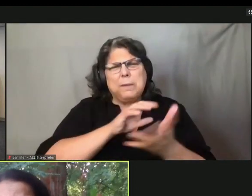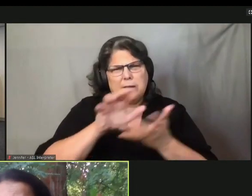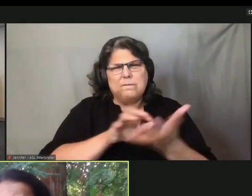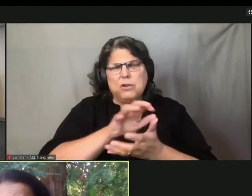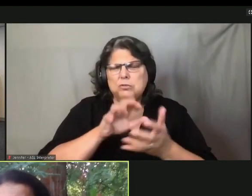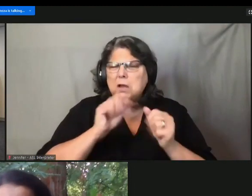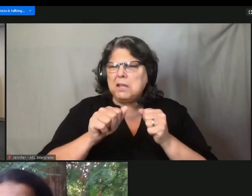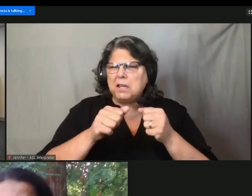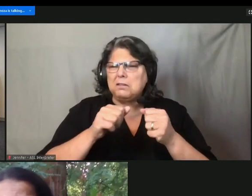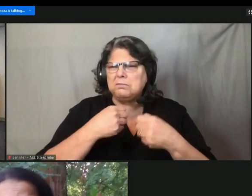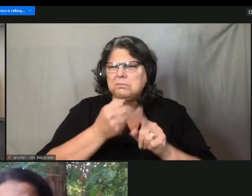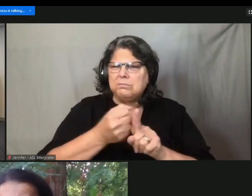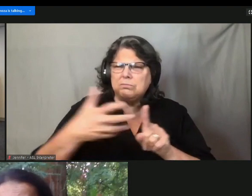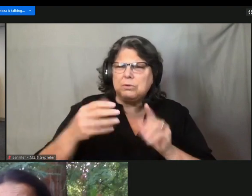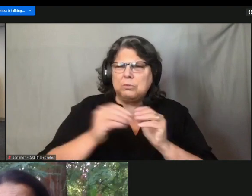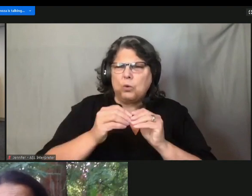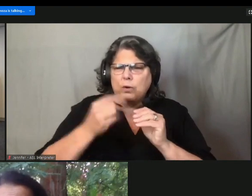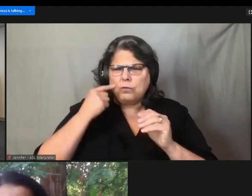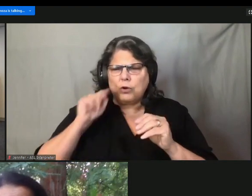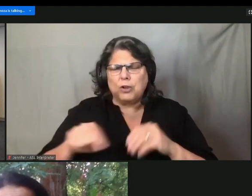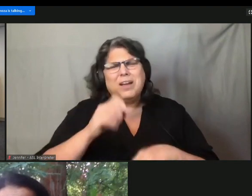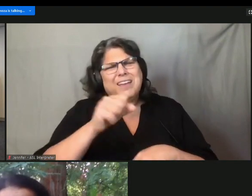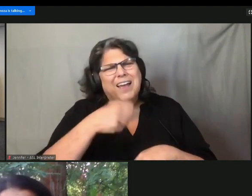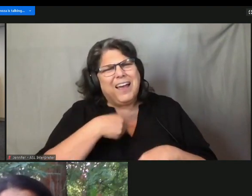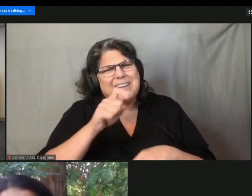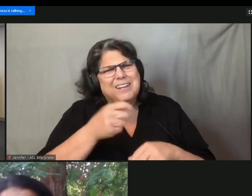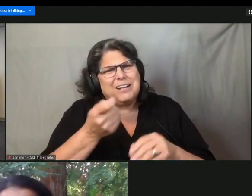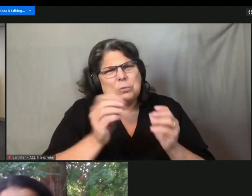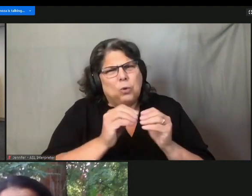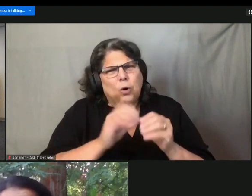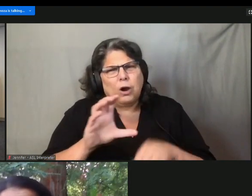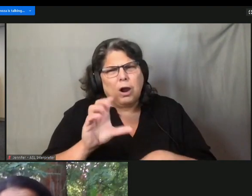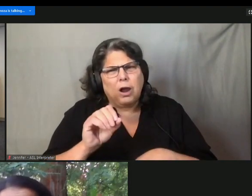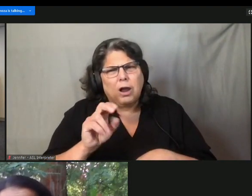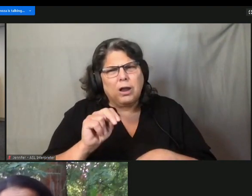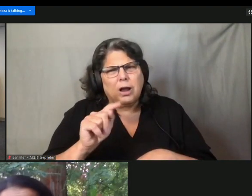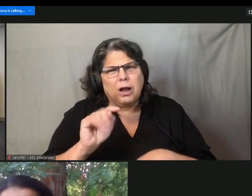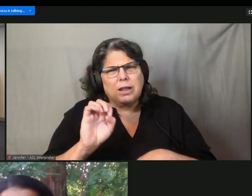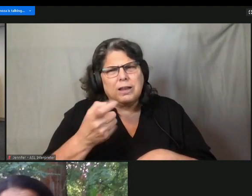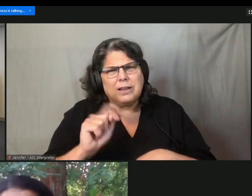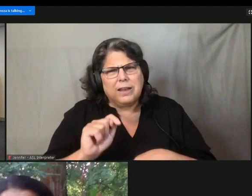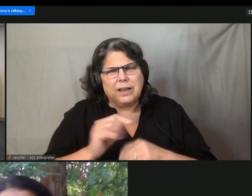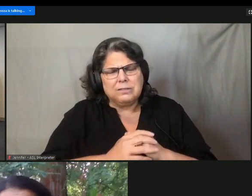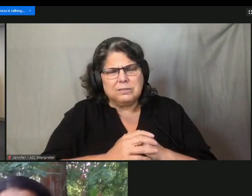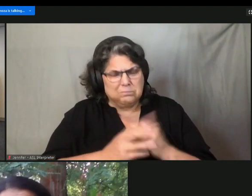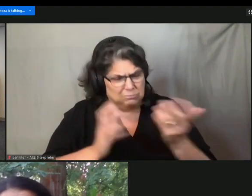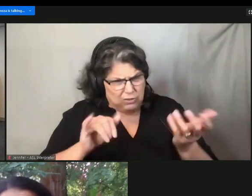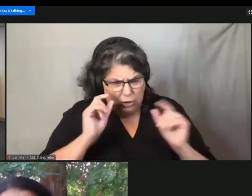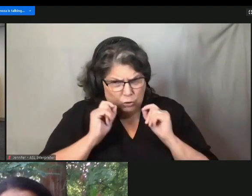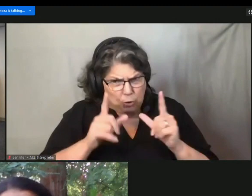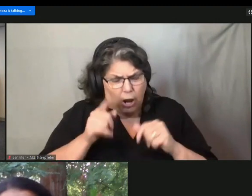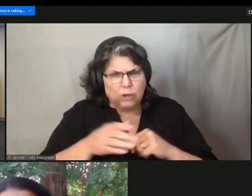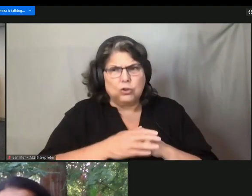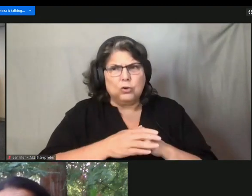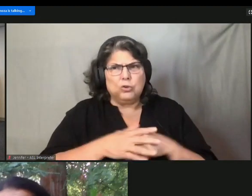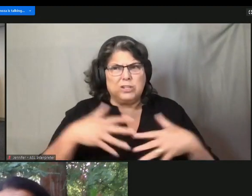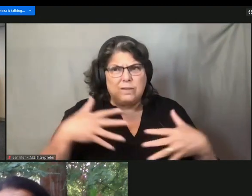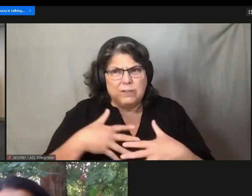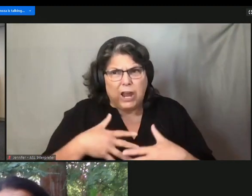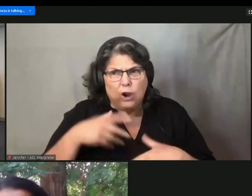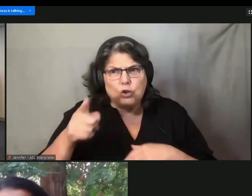you if you like. I'm wondering if you could give a little context. Is it surprising? Is it alarming? Or is this what we would